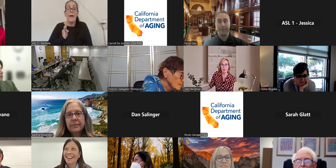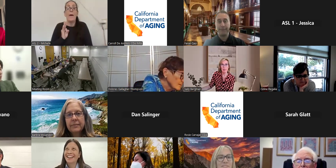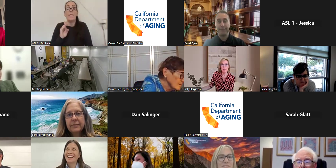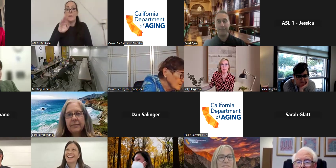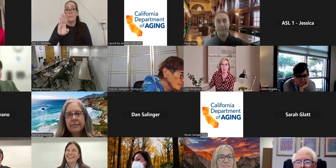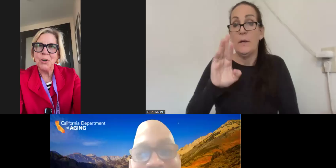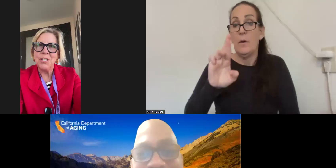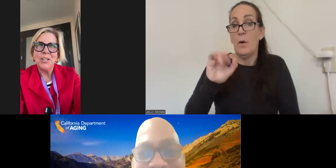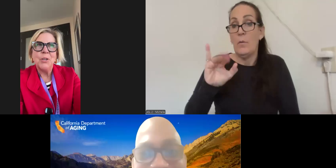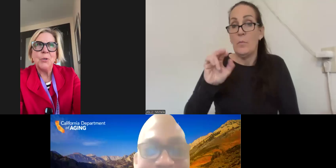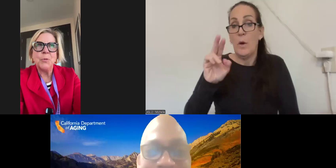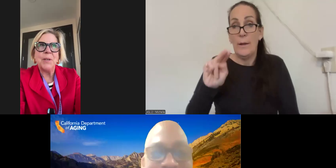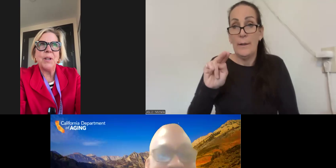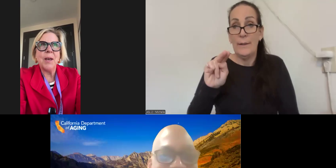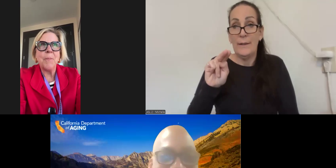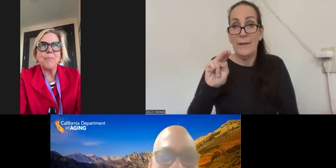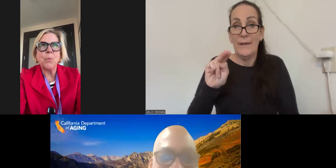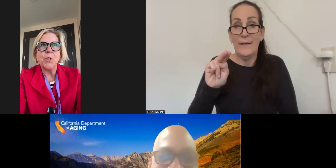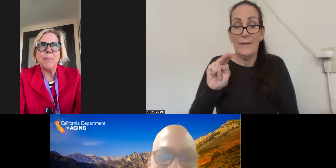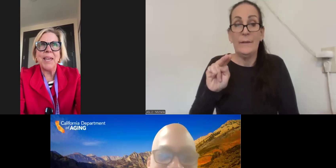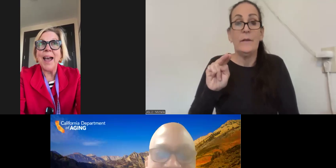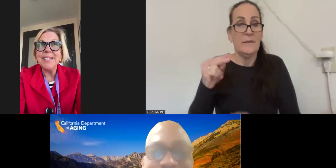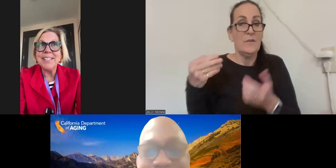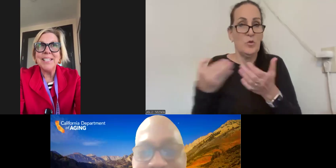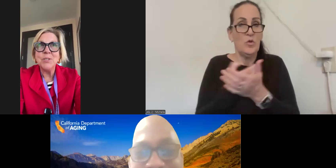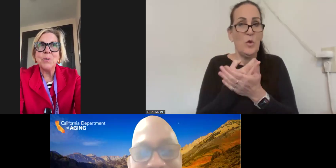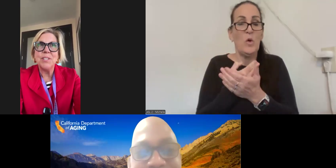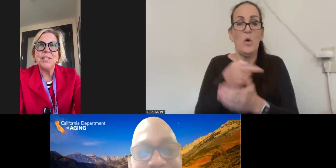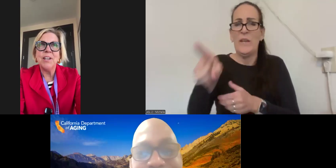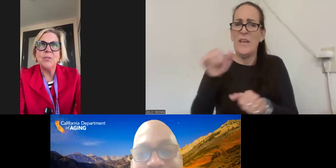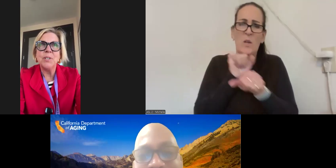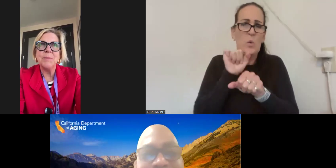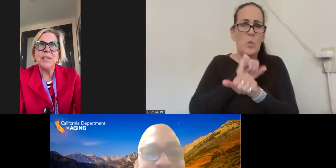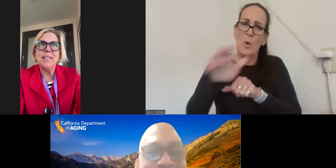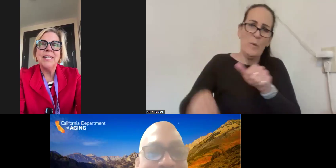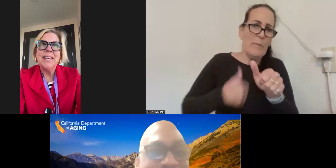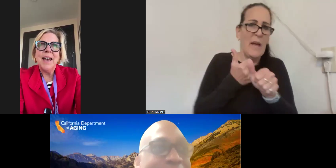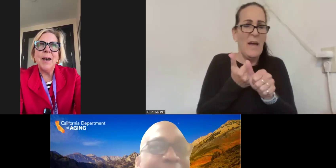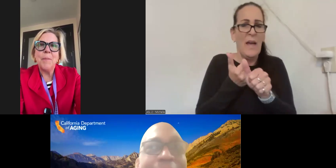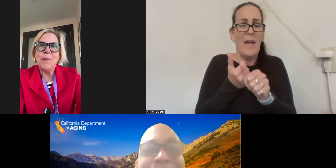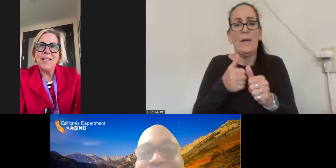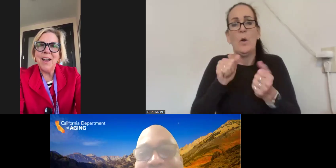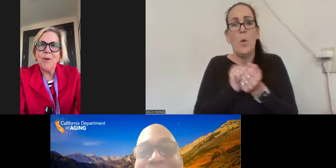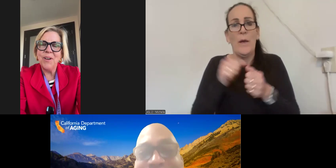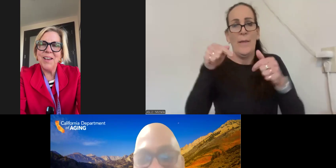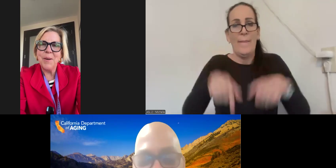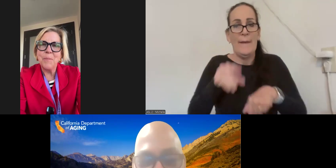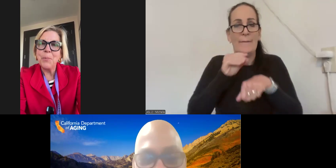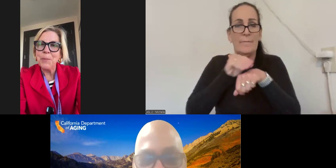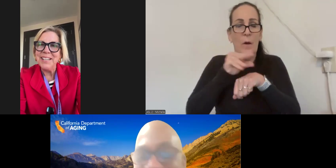our Alzheimer's work, who's been working behind the scenes with this advisory committee, but